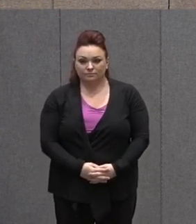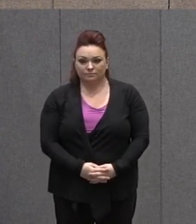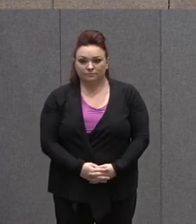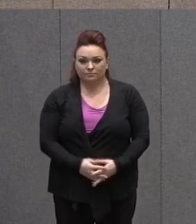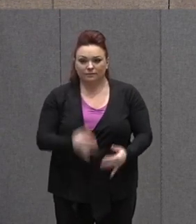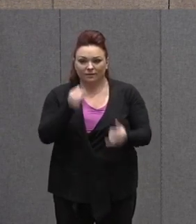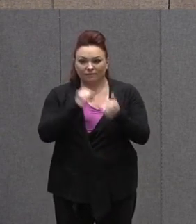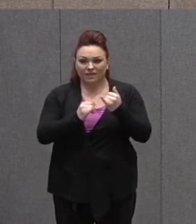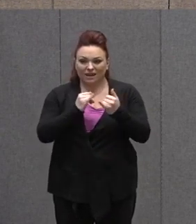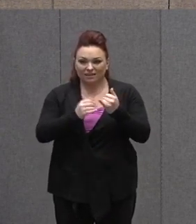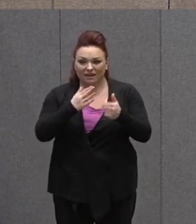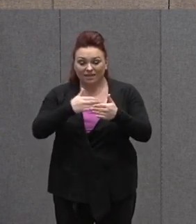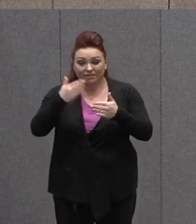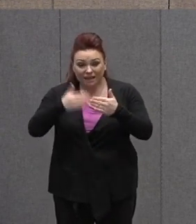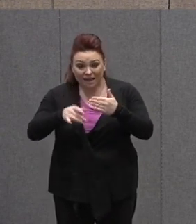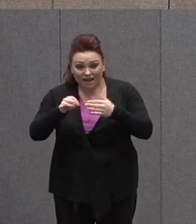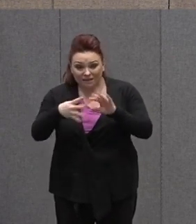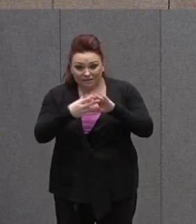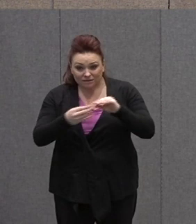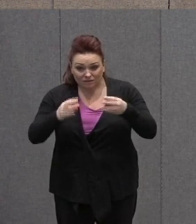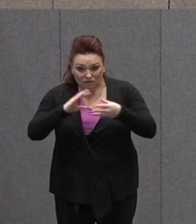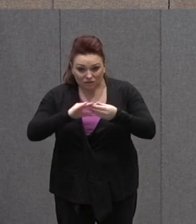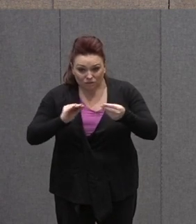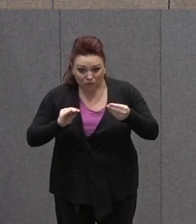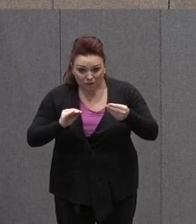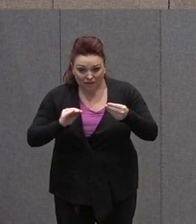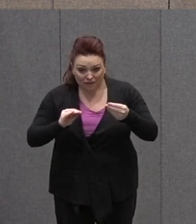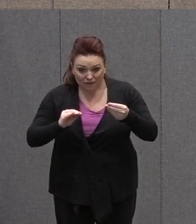And finally, at the end of the story,